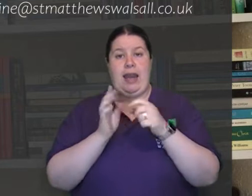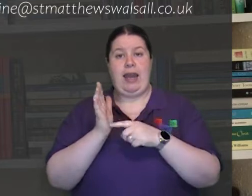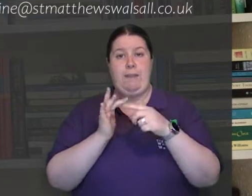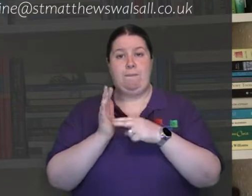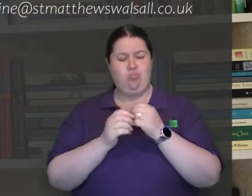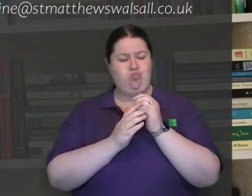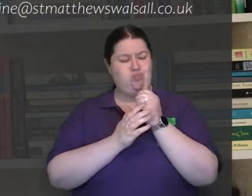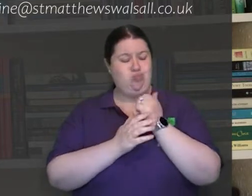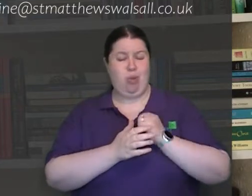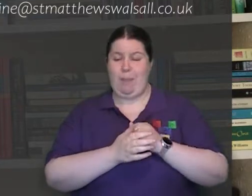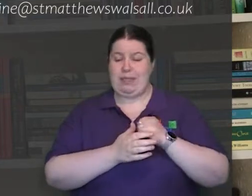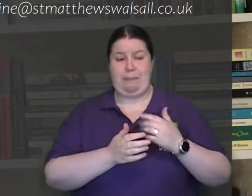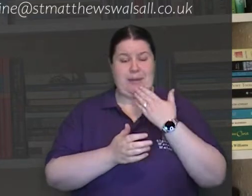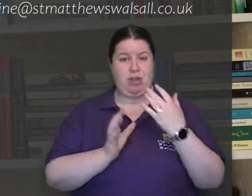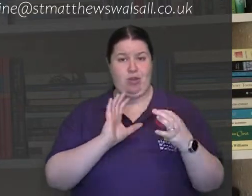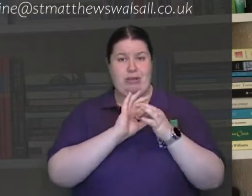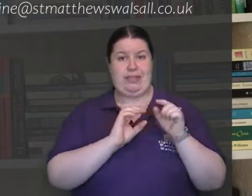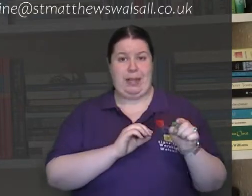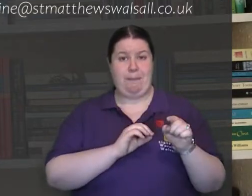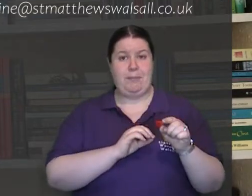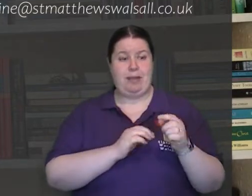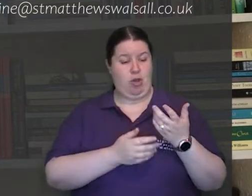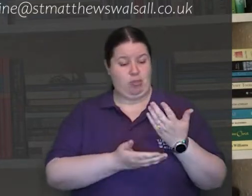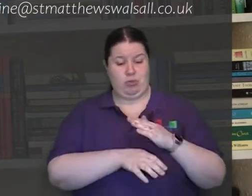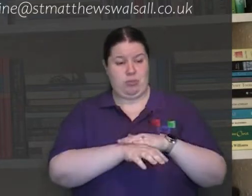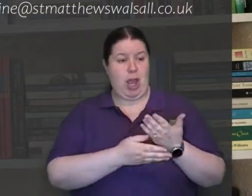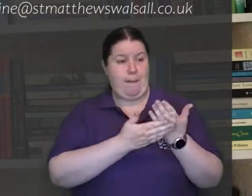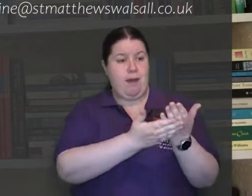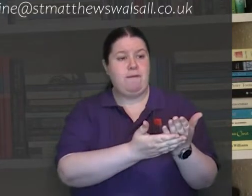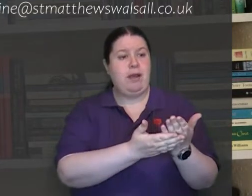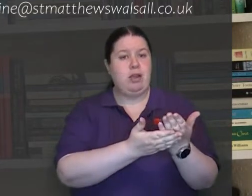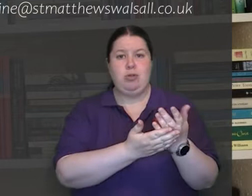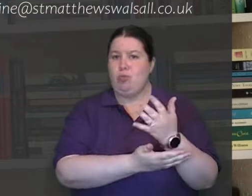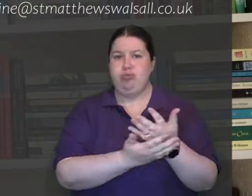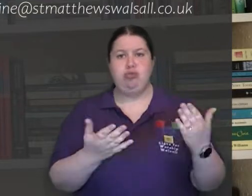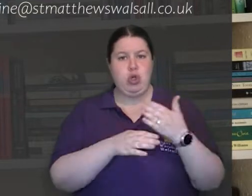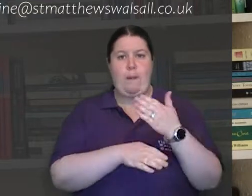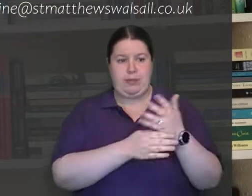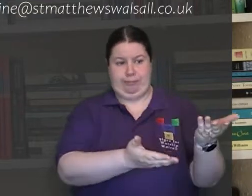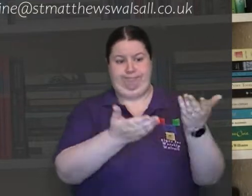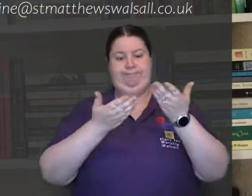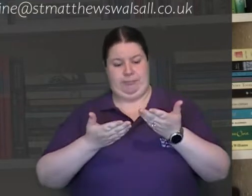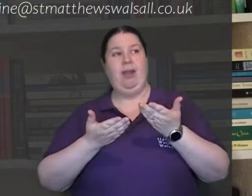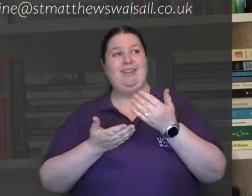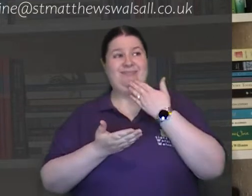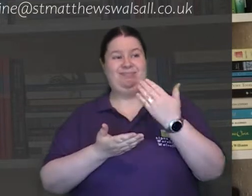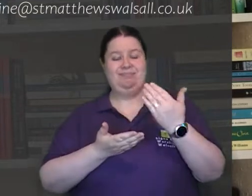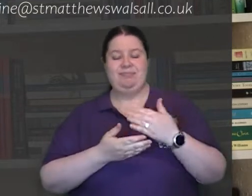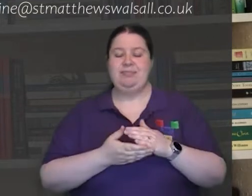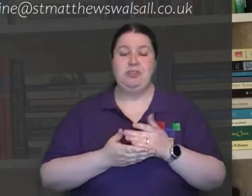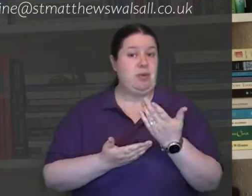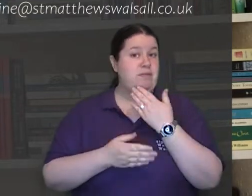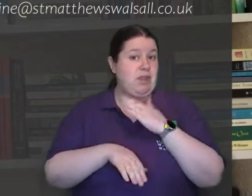has promised that if you can get in touch with him, giving him some of your time, he can find a job for you to do. And it sounds like there's lots of maintenance